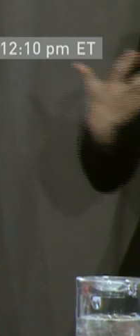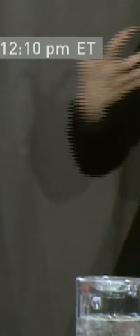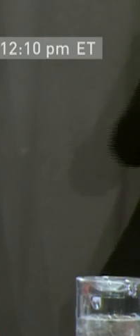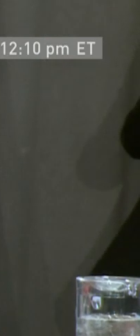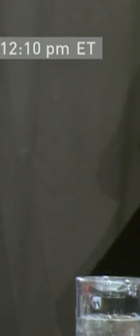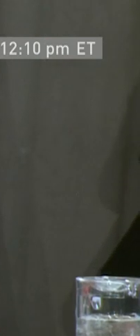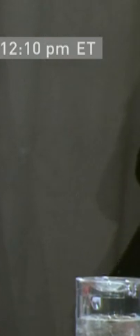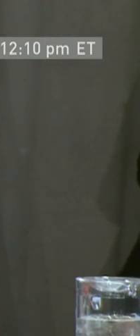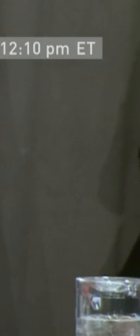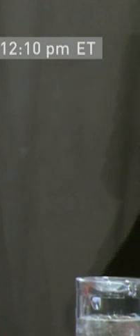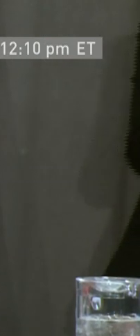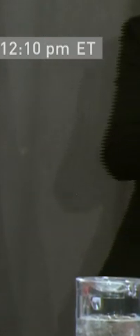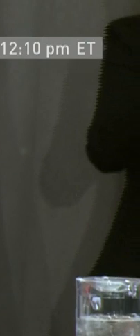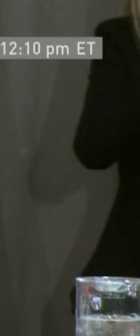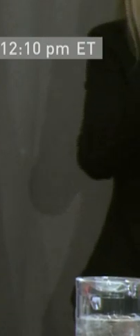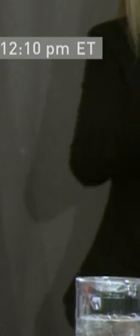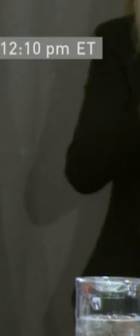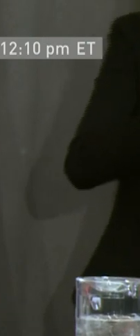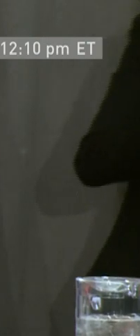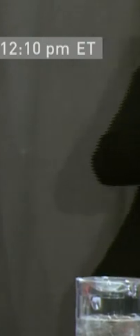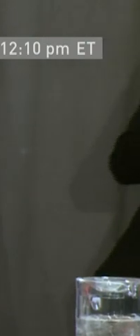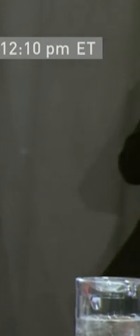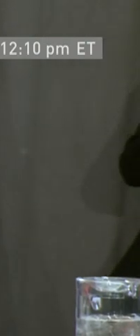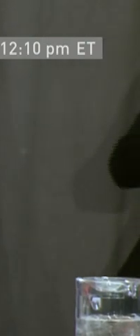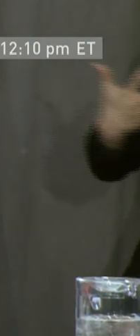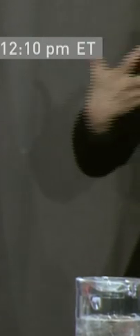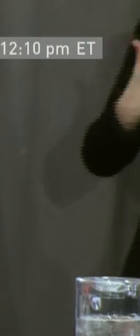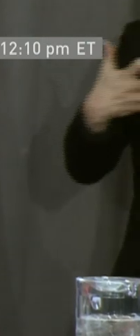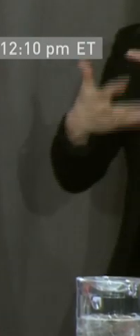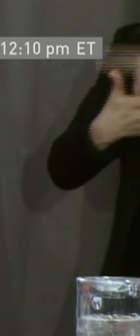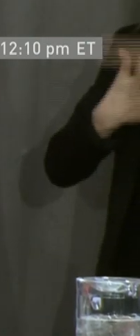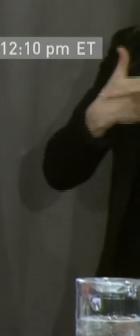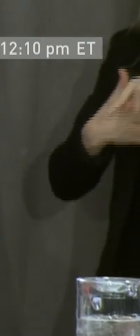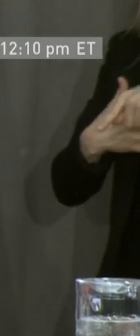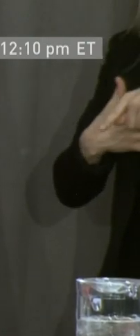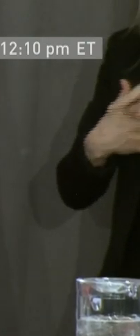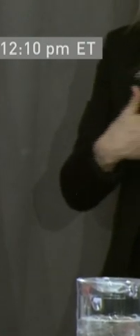be functioning well so far.